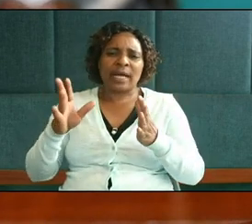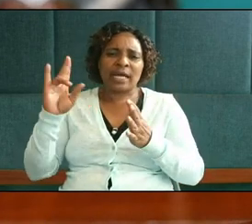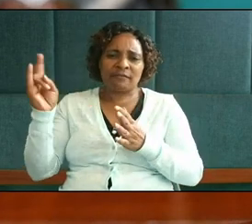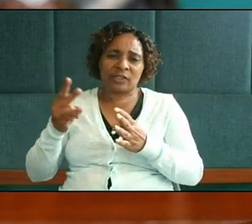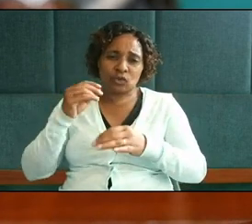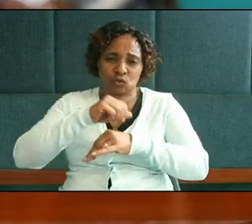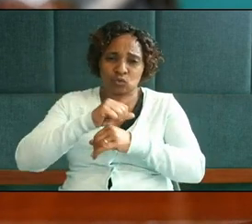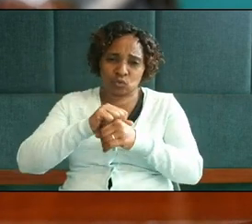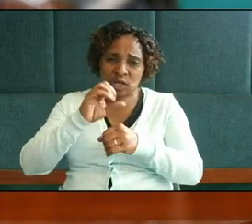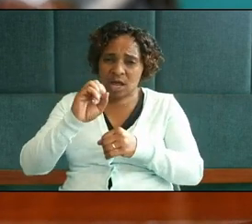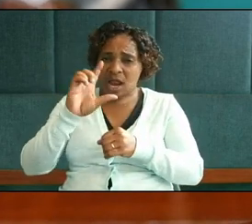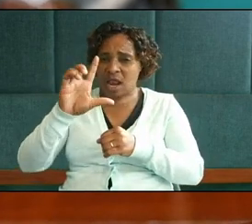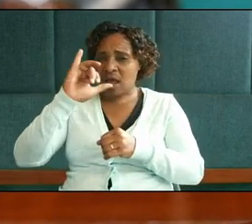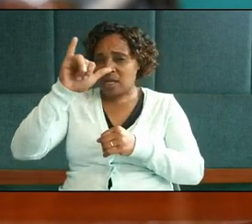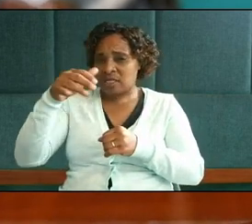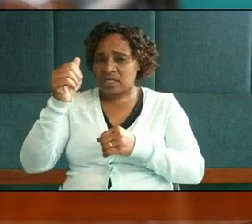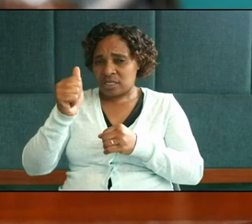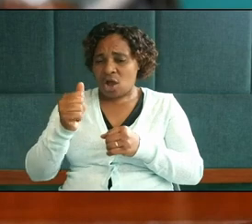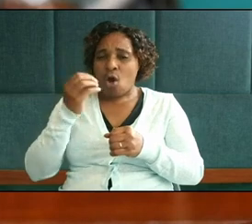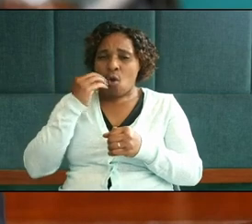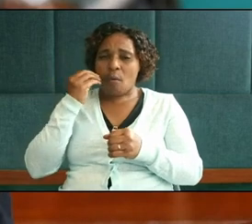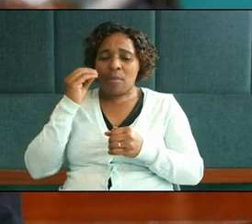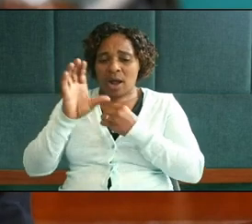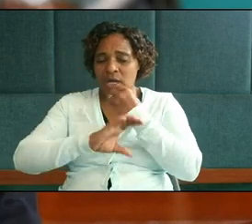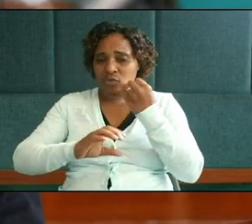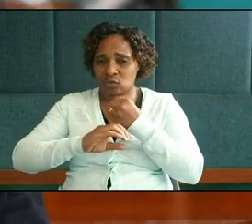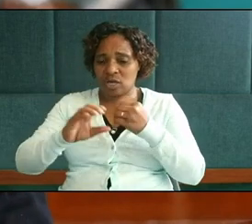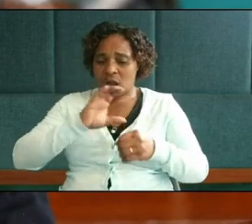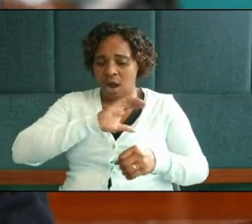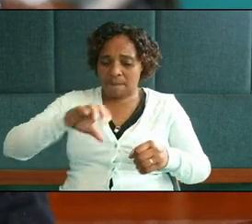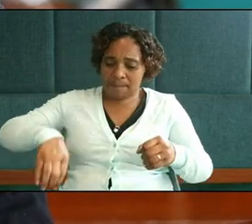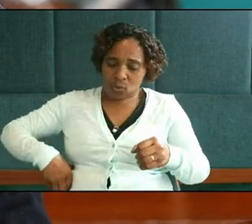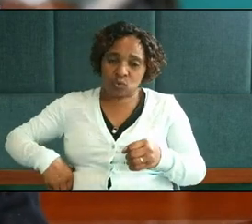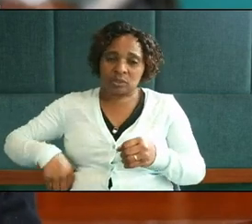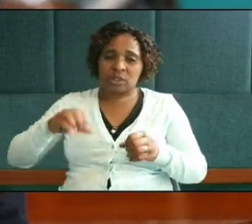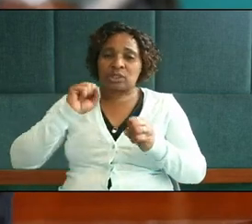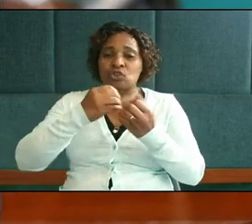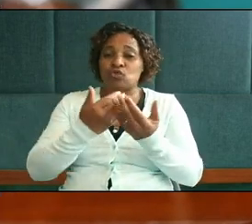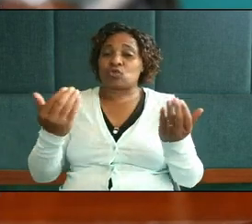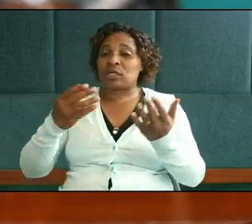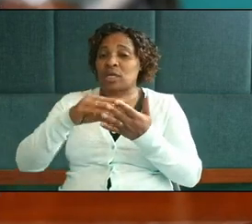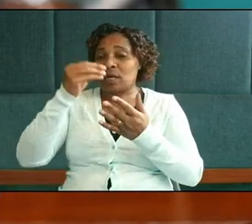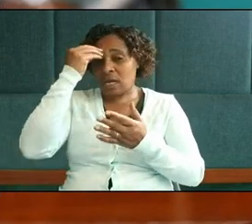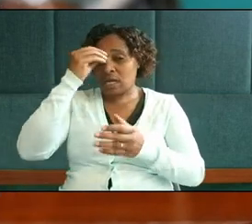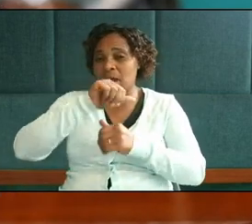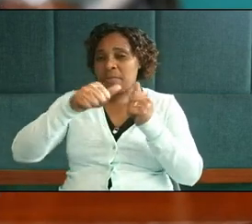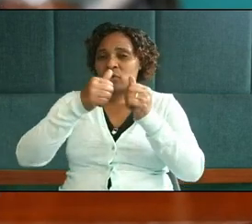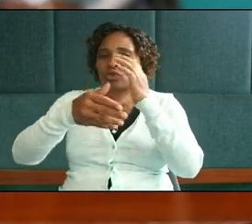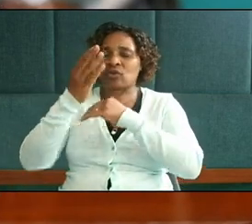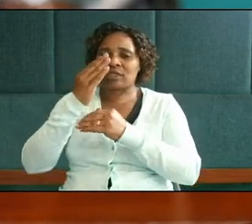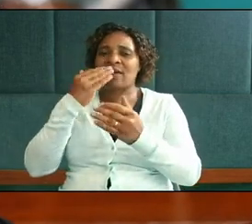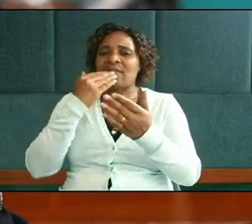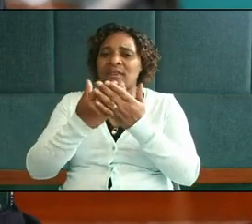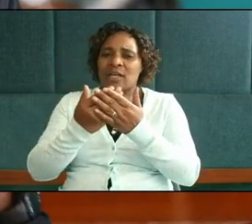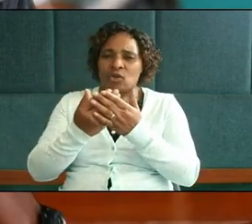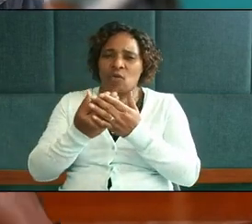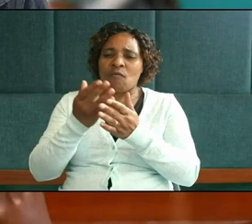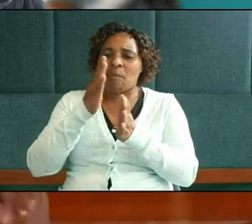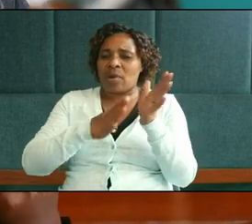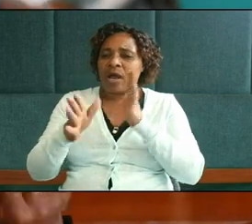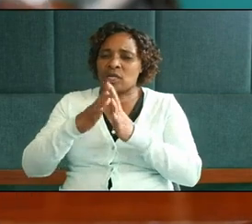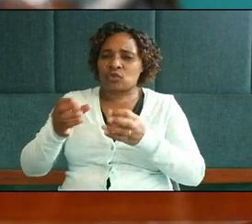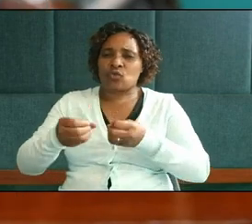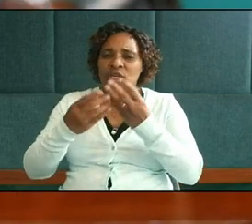Adventist school in Elijah's home country of Cameroon, where children will be able to learn about God. Thank you for planning your generous